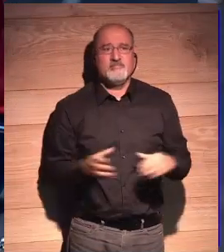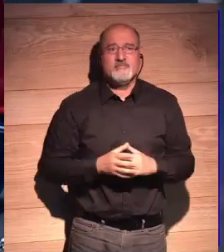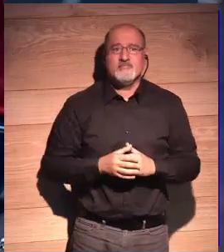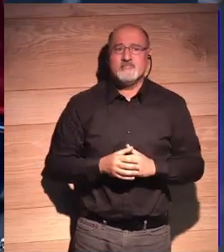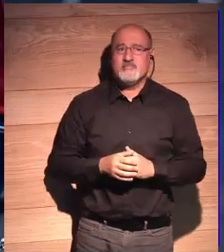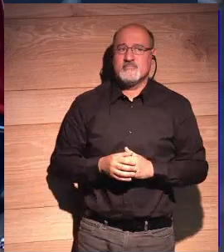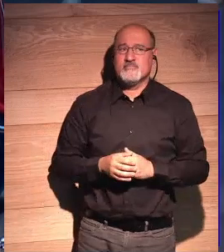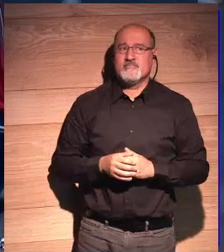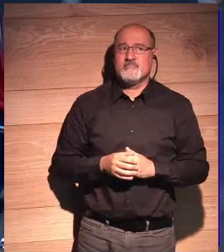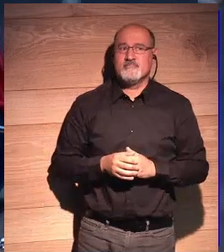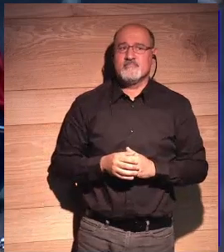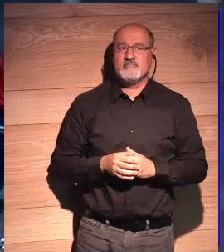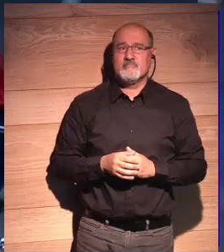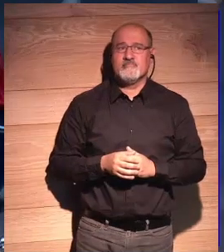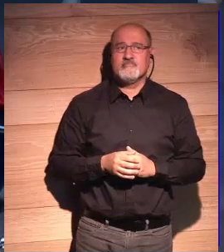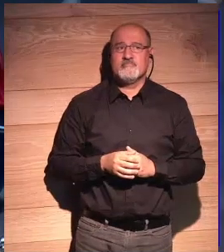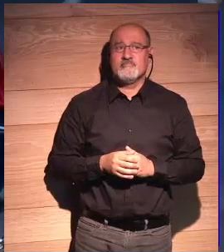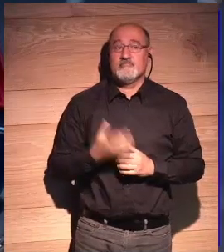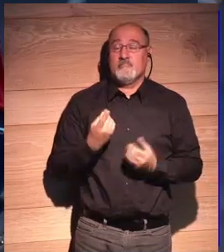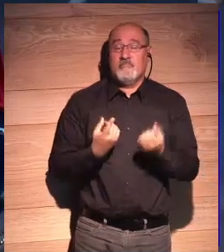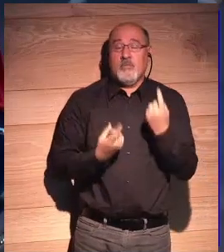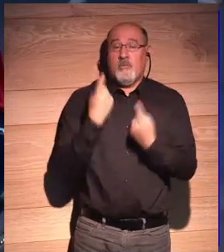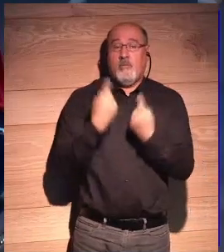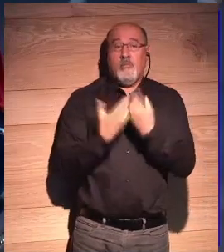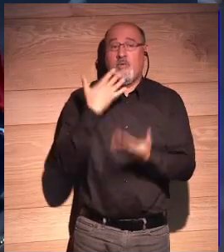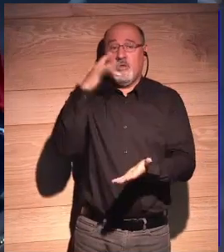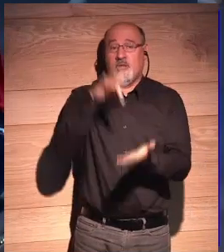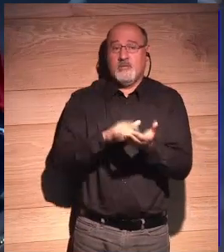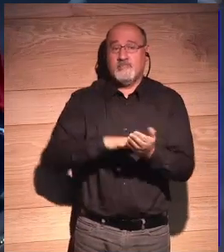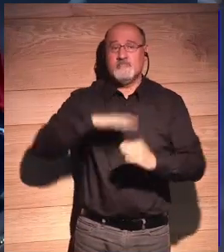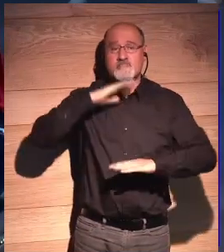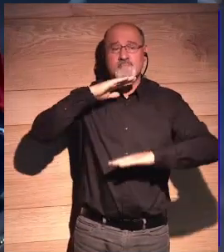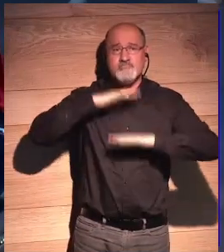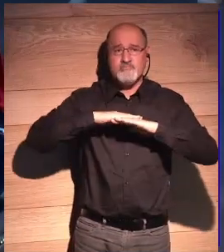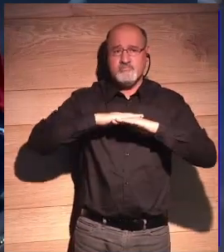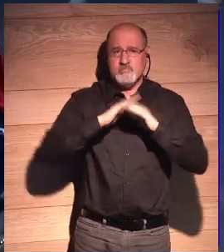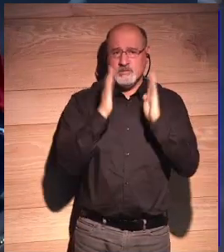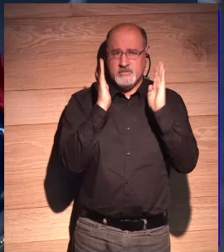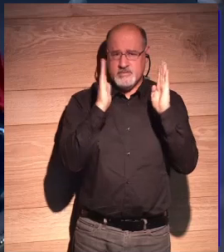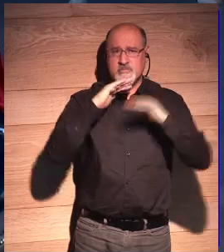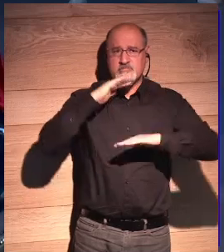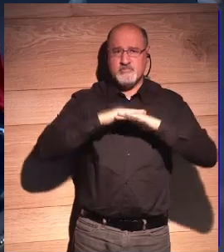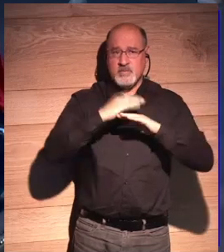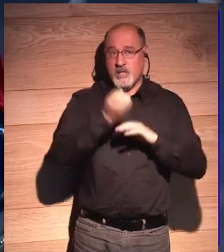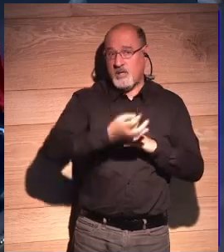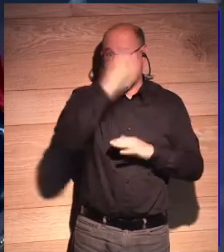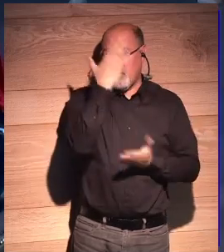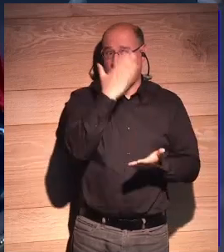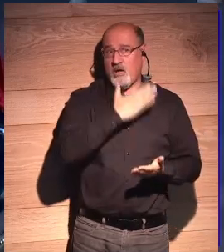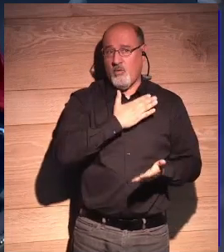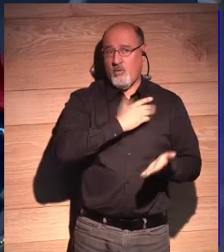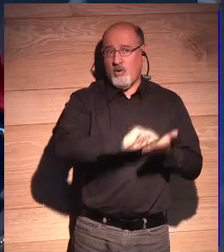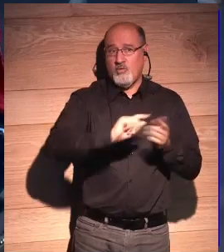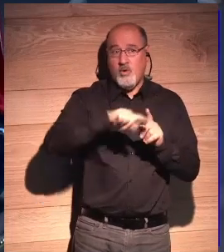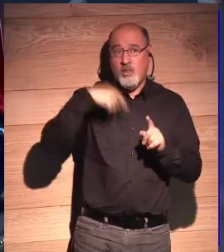that in the worst scenario, maybe through the accident of the lack of discipline and the lack of respect to the